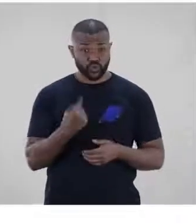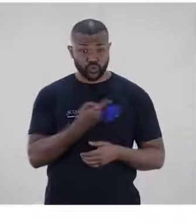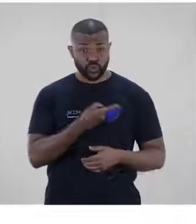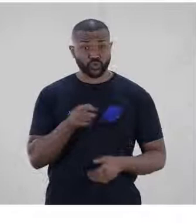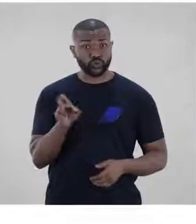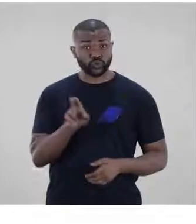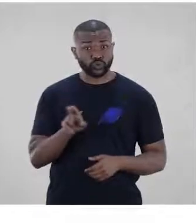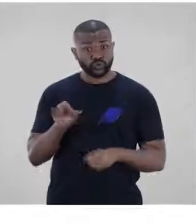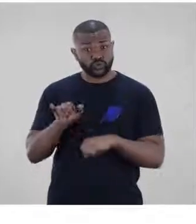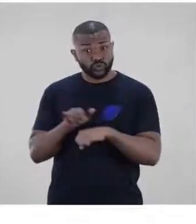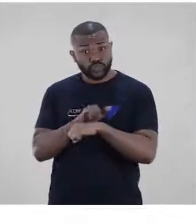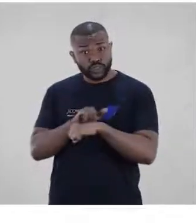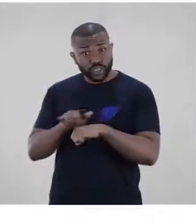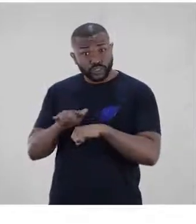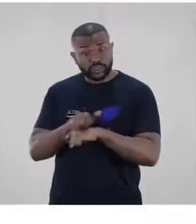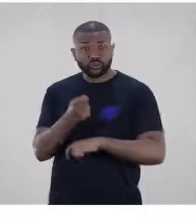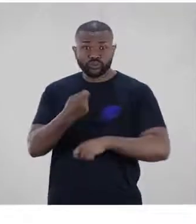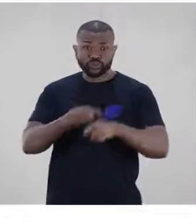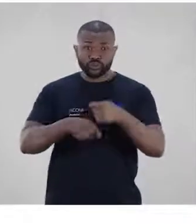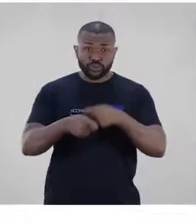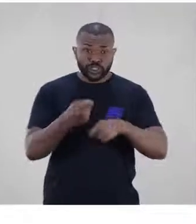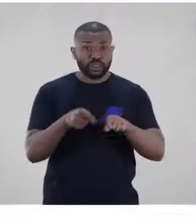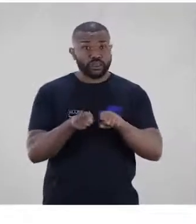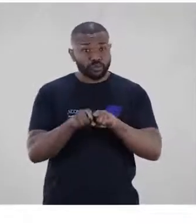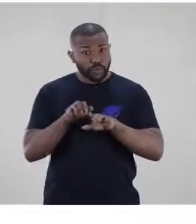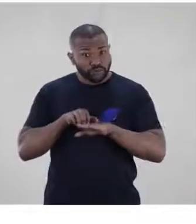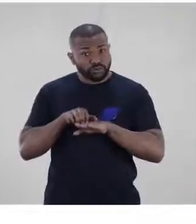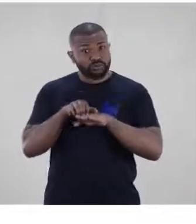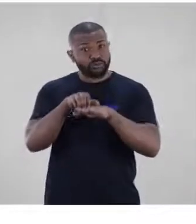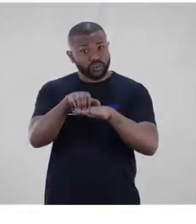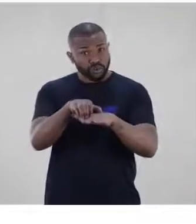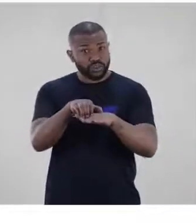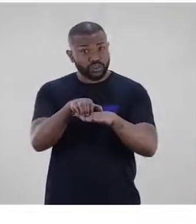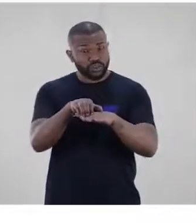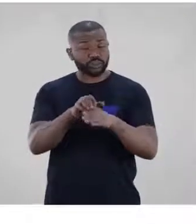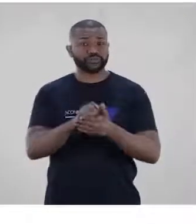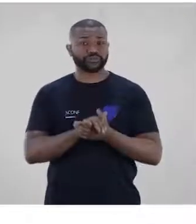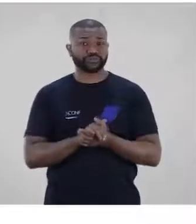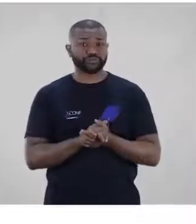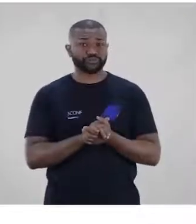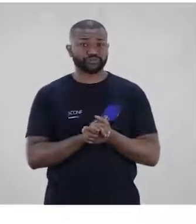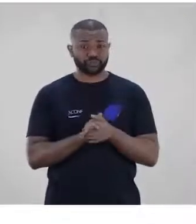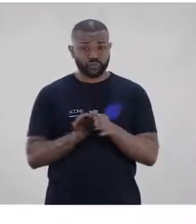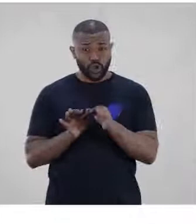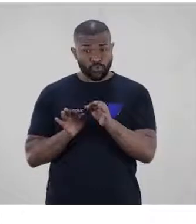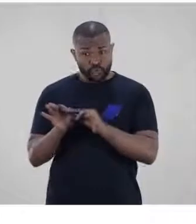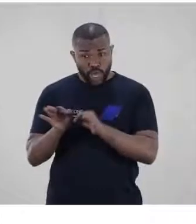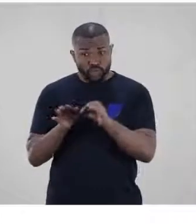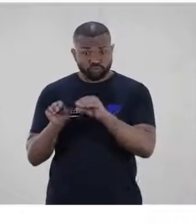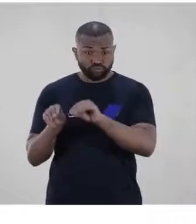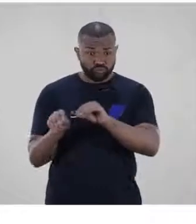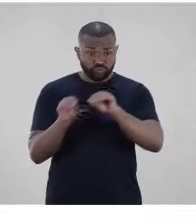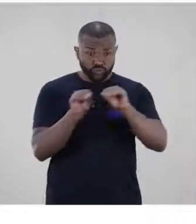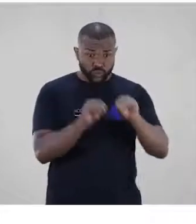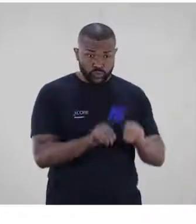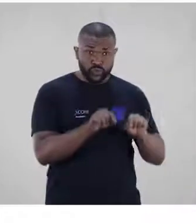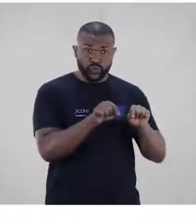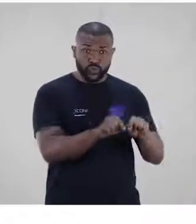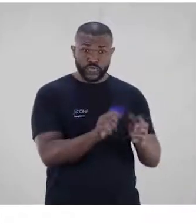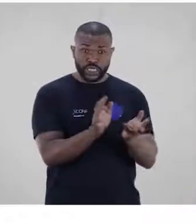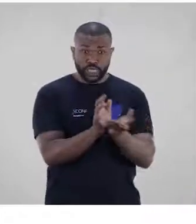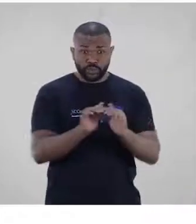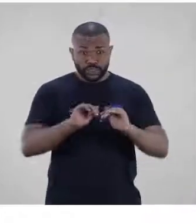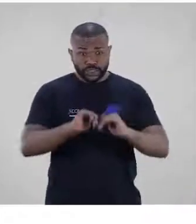been using this idea of running an ETL, extract, transform, load job between this one plane to another plane and have